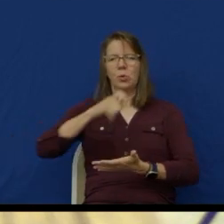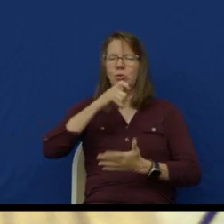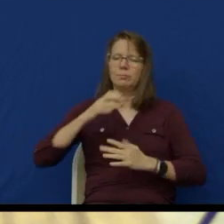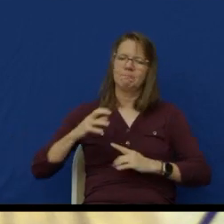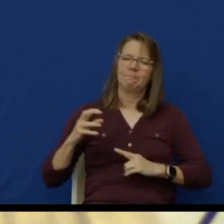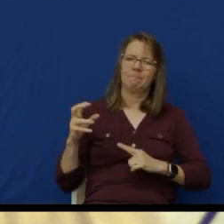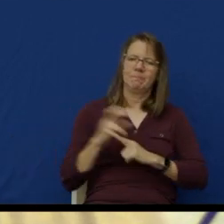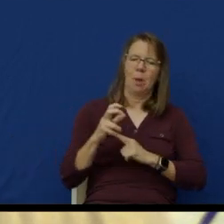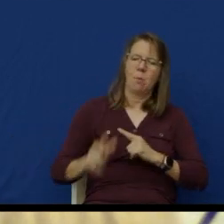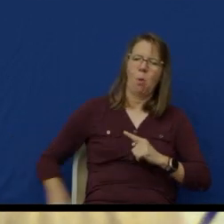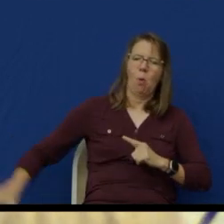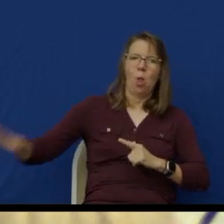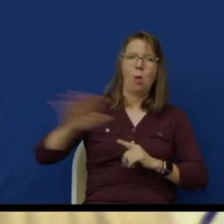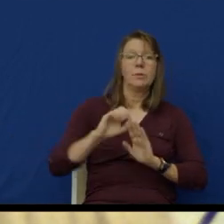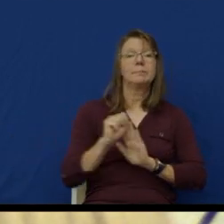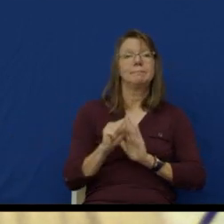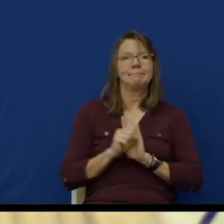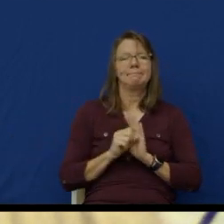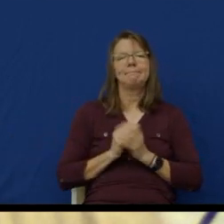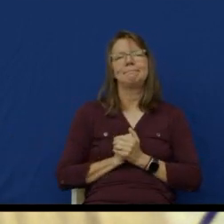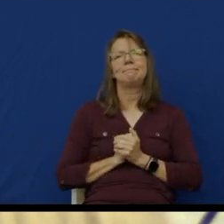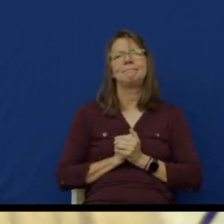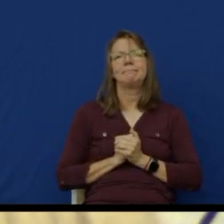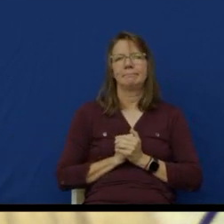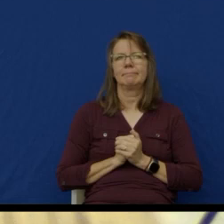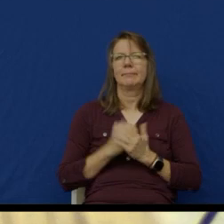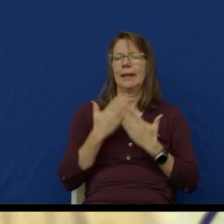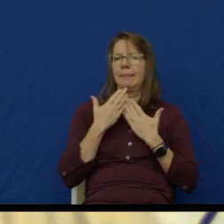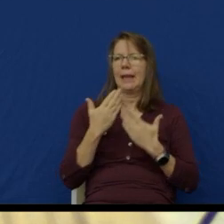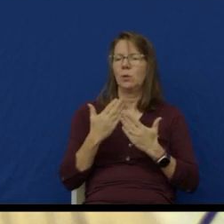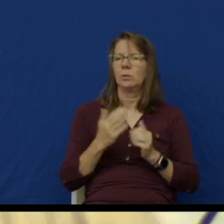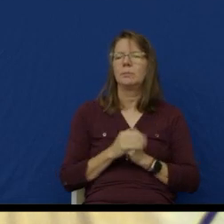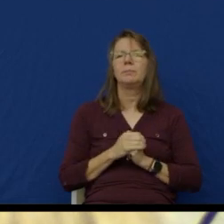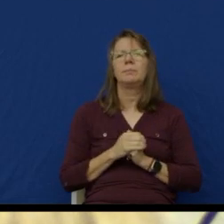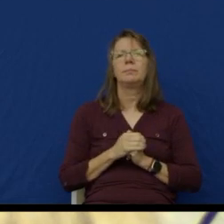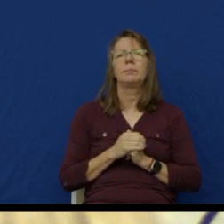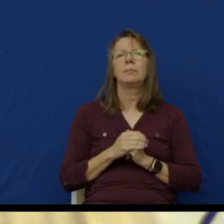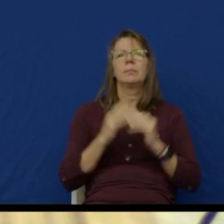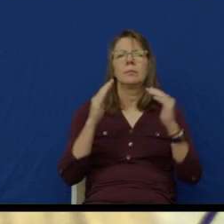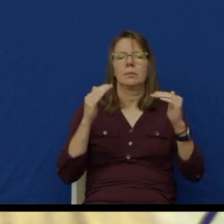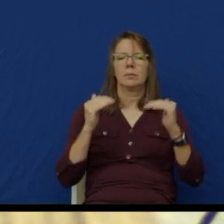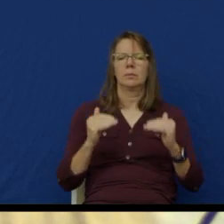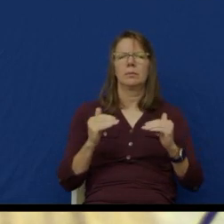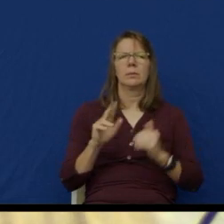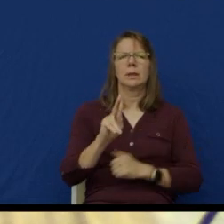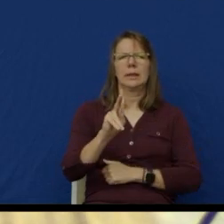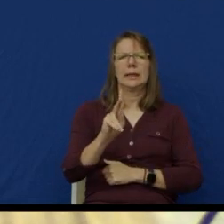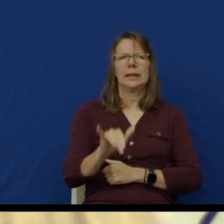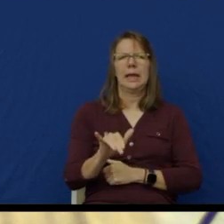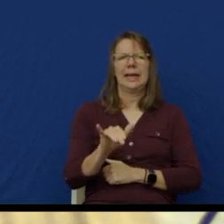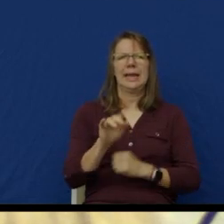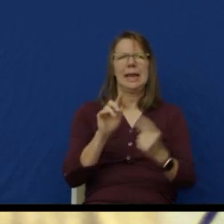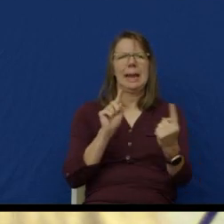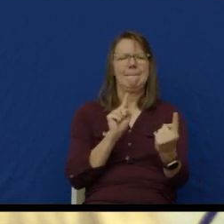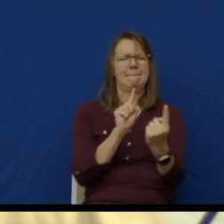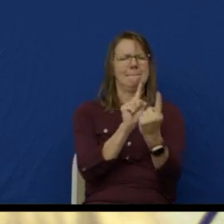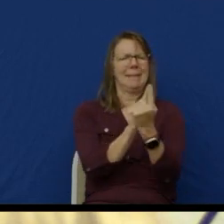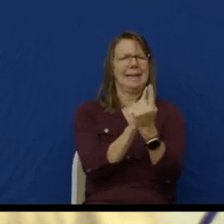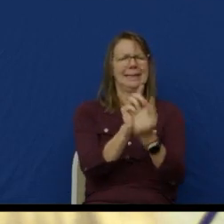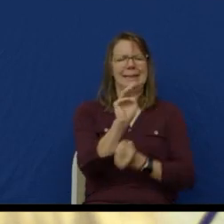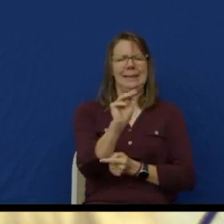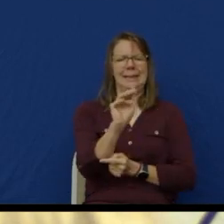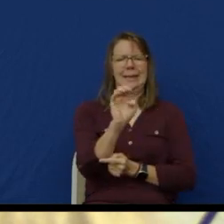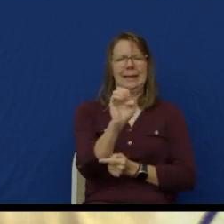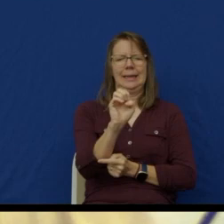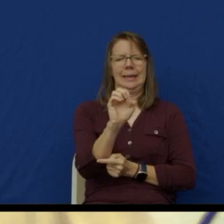much, Alyssa. So, Kentucky Meets State continues.